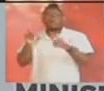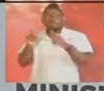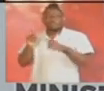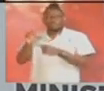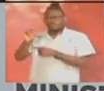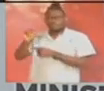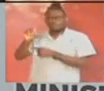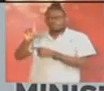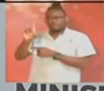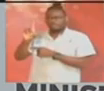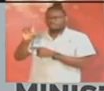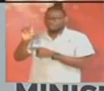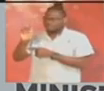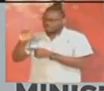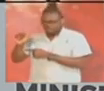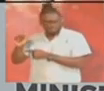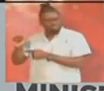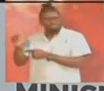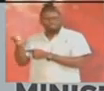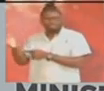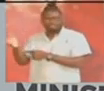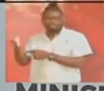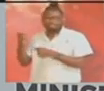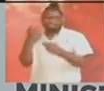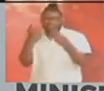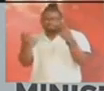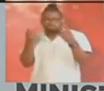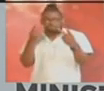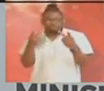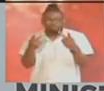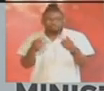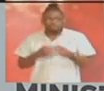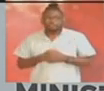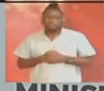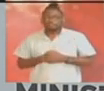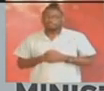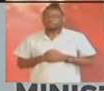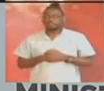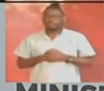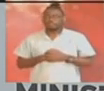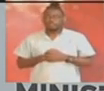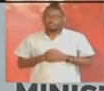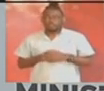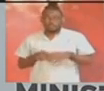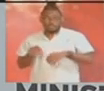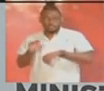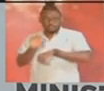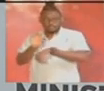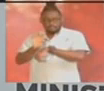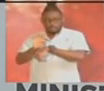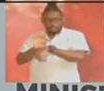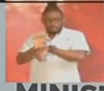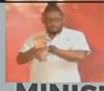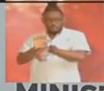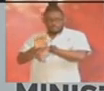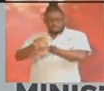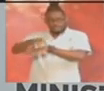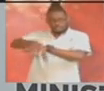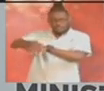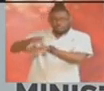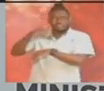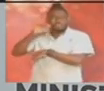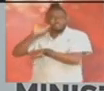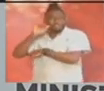public. So I'll be giving the clinical update for this morning, which is as of 4 p.m. yesterday, the 13th of April